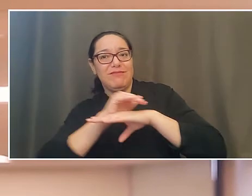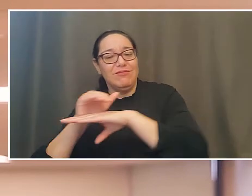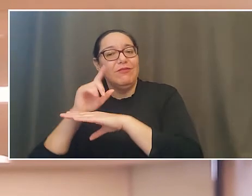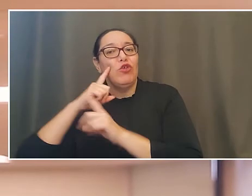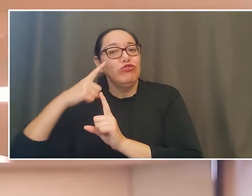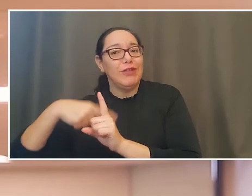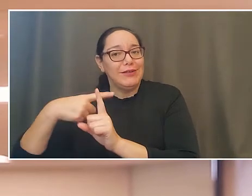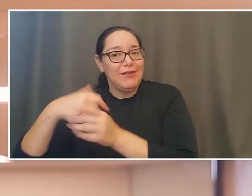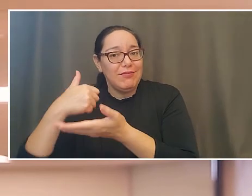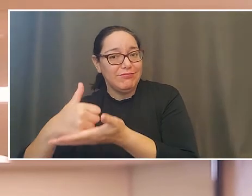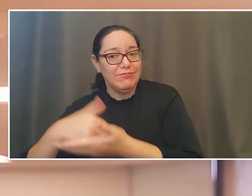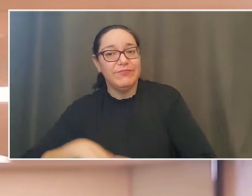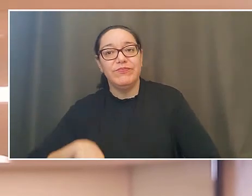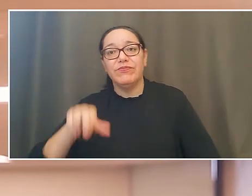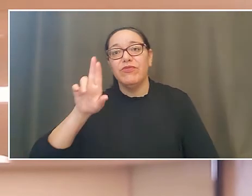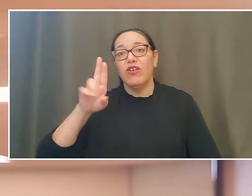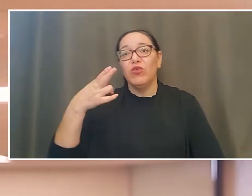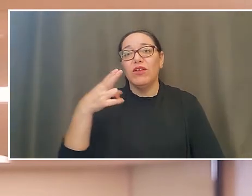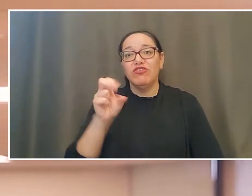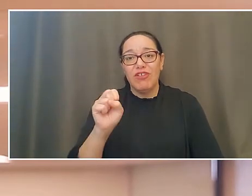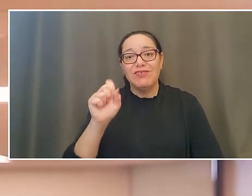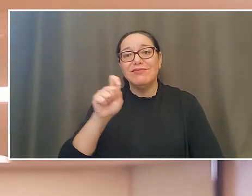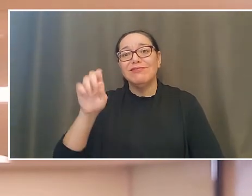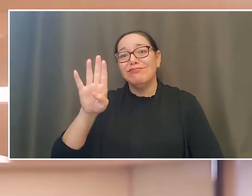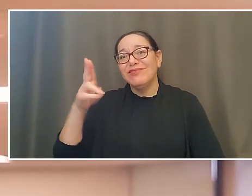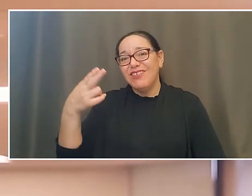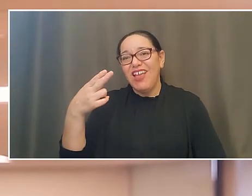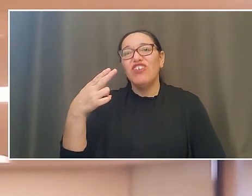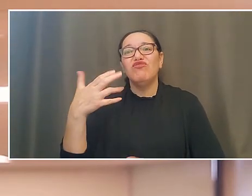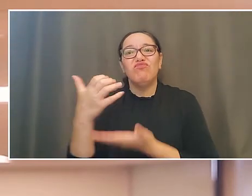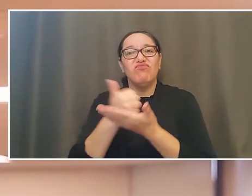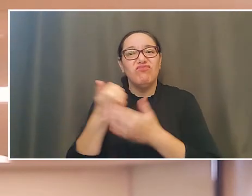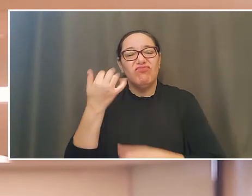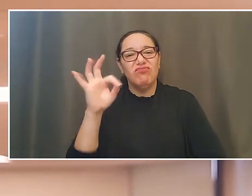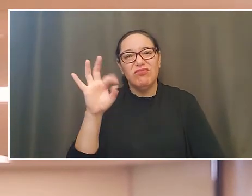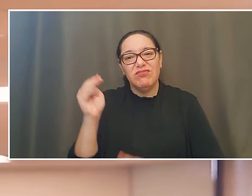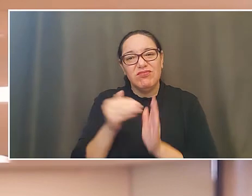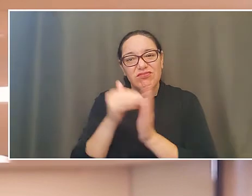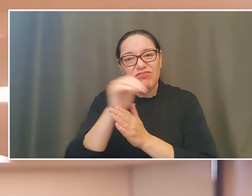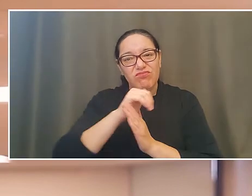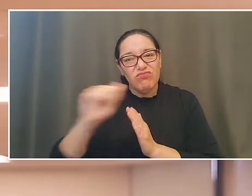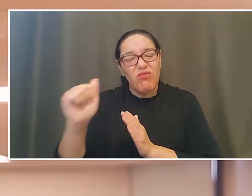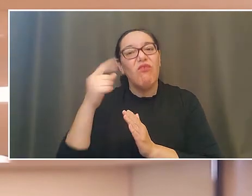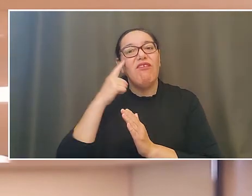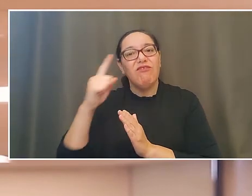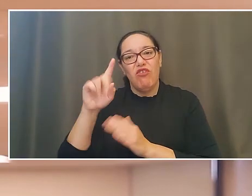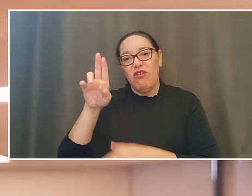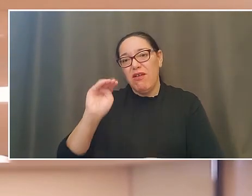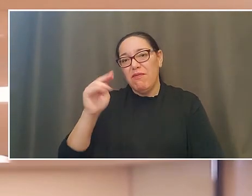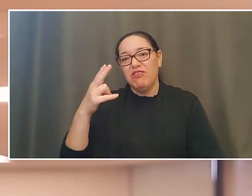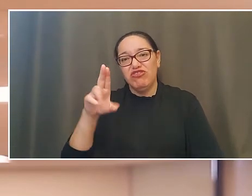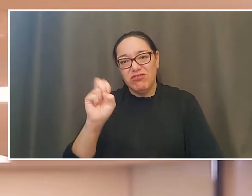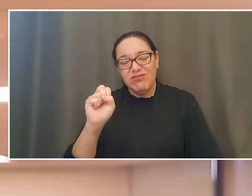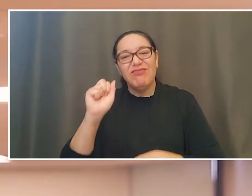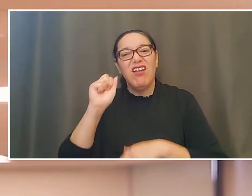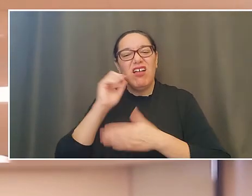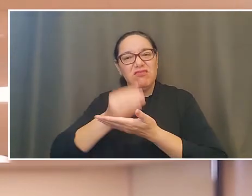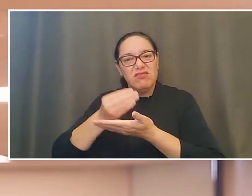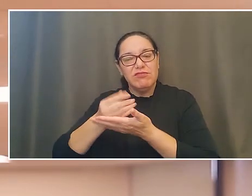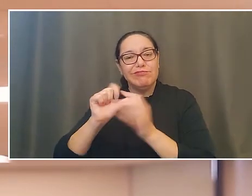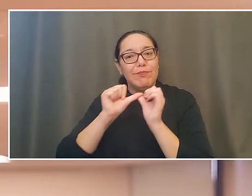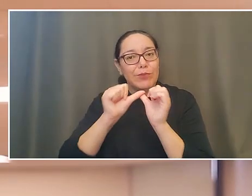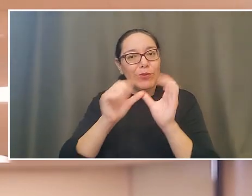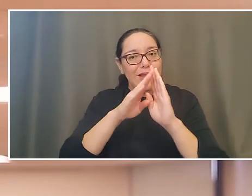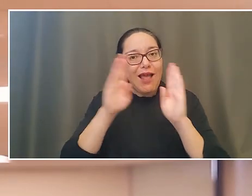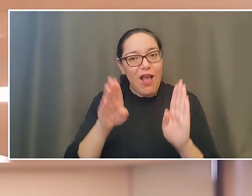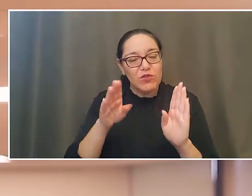RUH-SBH leveraged more than $19 million in MHSA funds for permanent supportive housing development associated